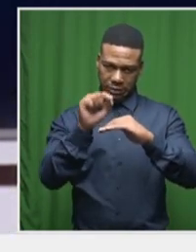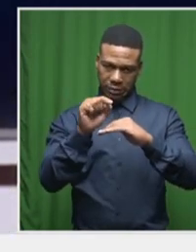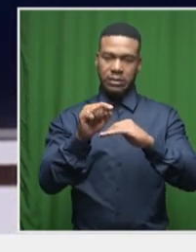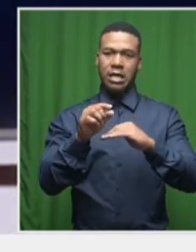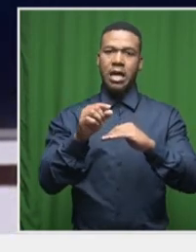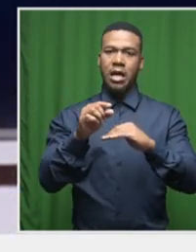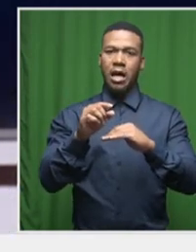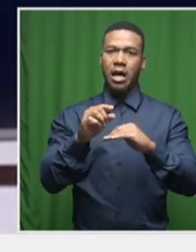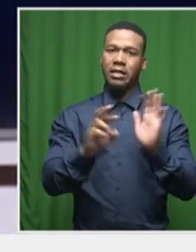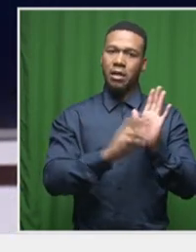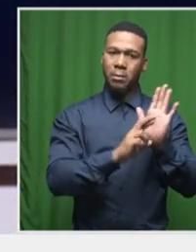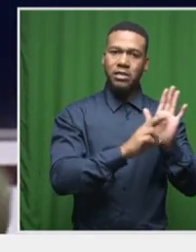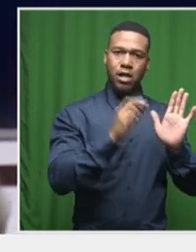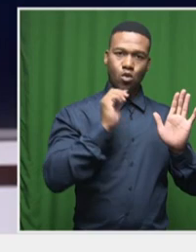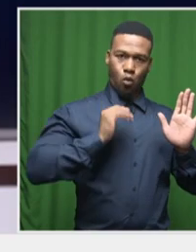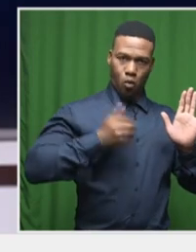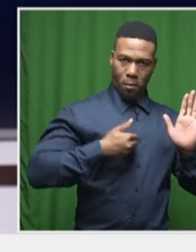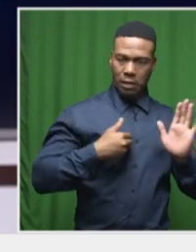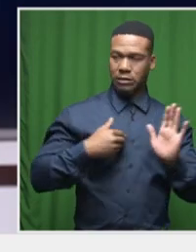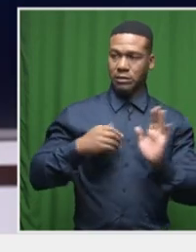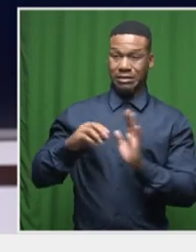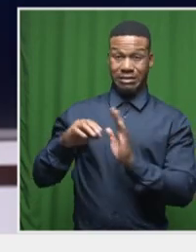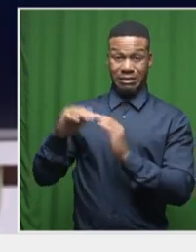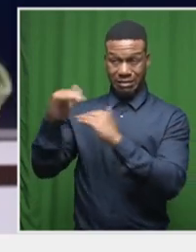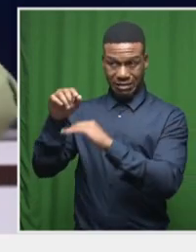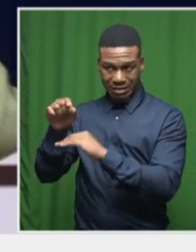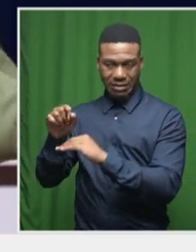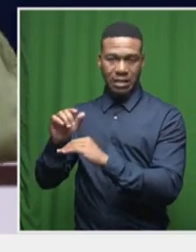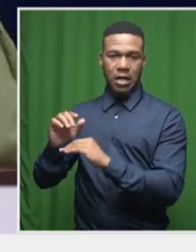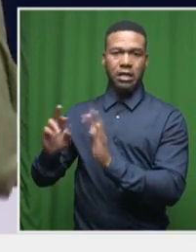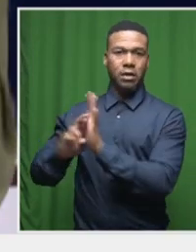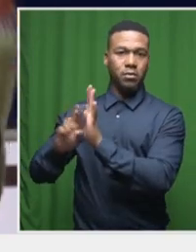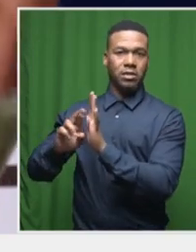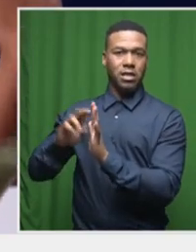piece, it represents men. And the third piece, it represents